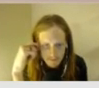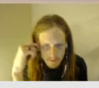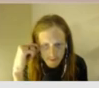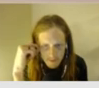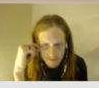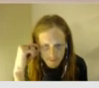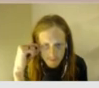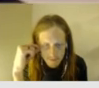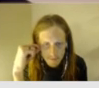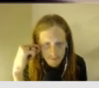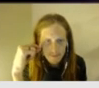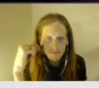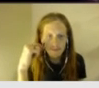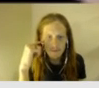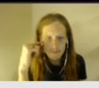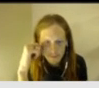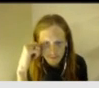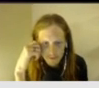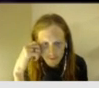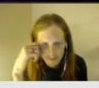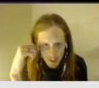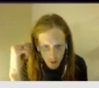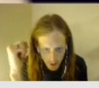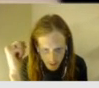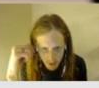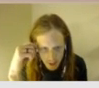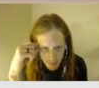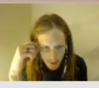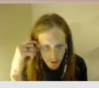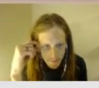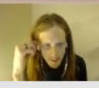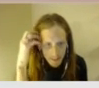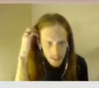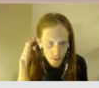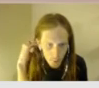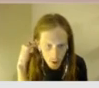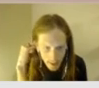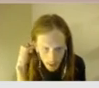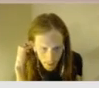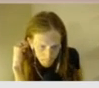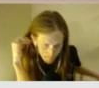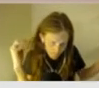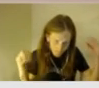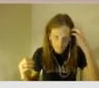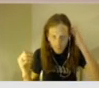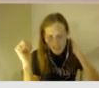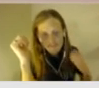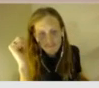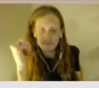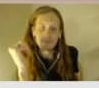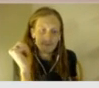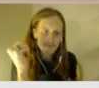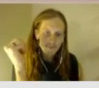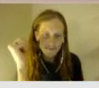totally agree. But it's also this great equalizer. Sorry, the cat is walking in front of the computer again. It's a great equalizer, right? Because everybody